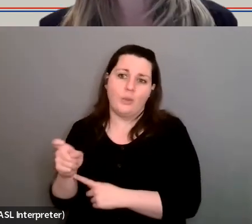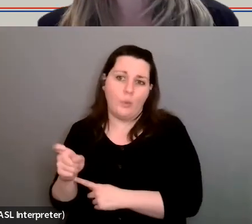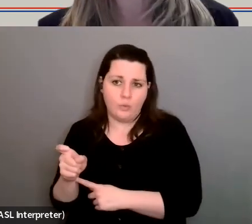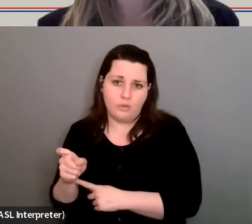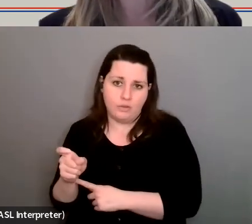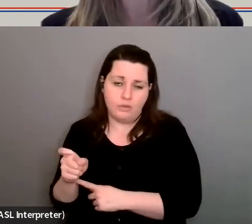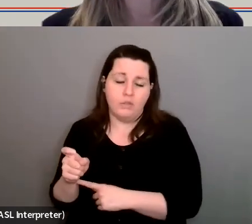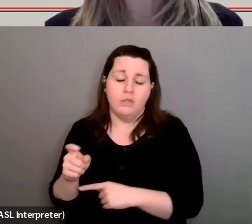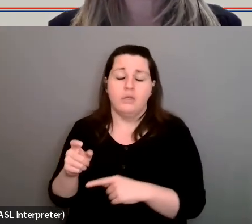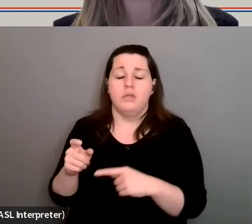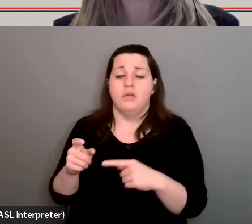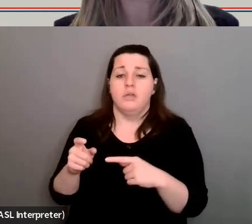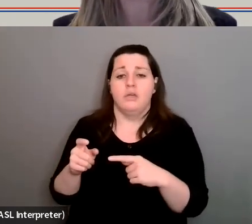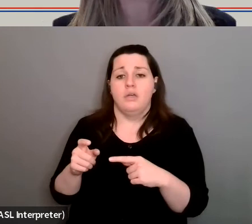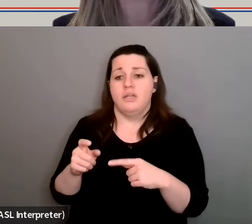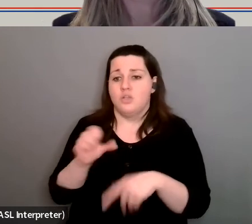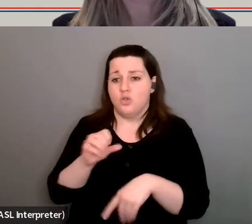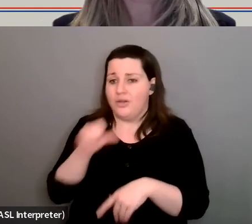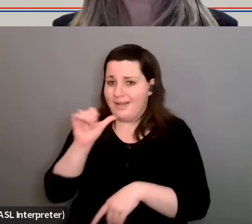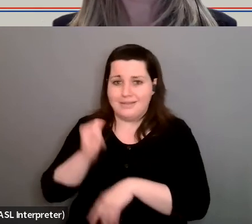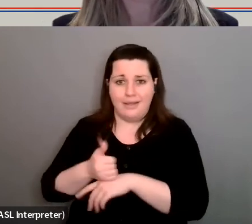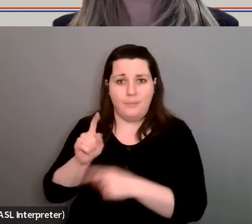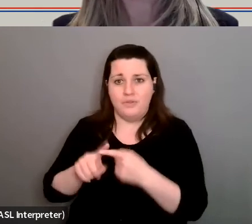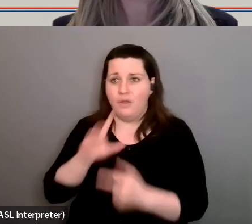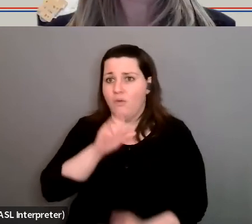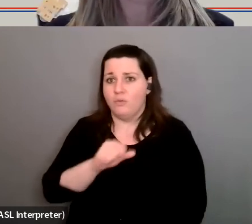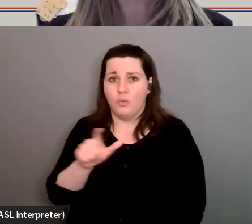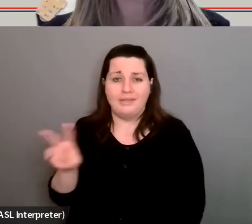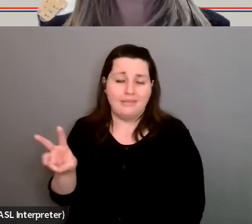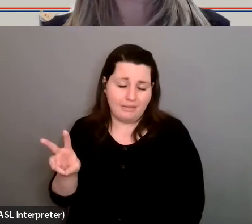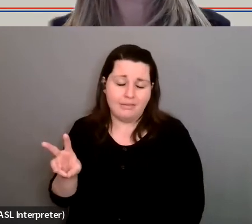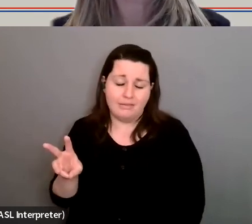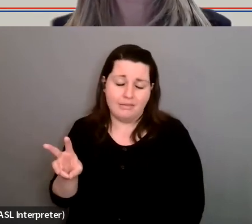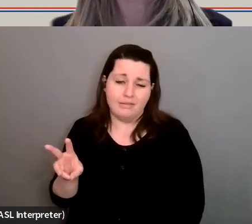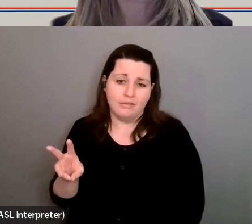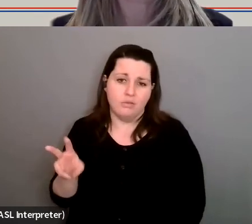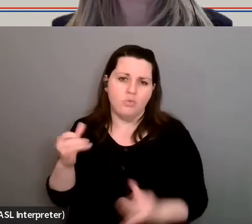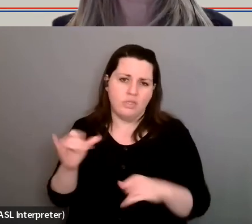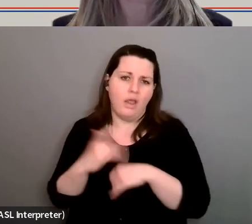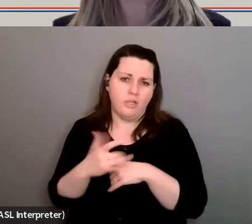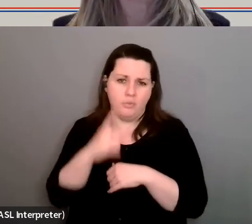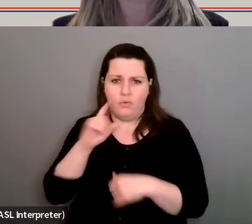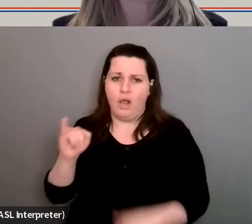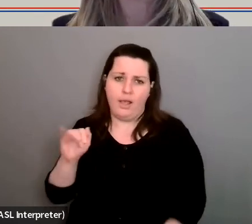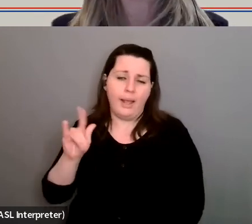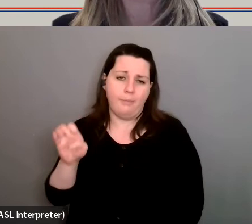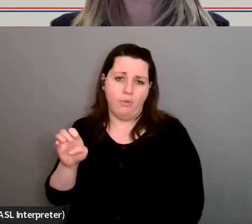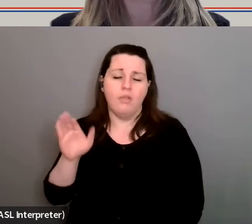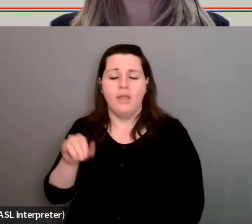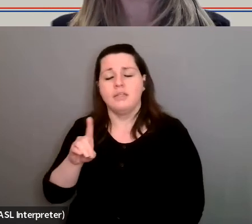get that Social Security set up until 26, you would still be eligible because that disability was